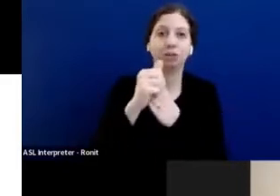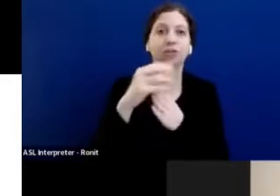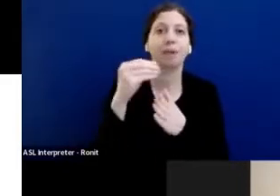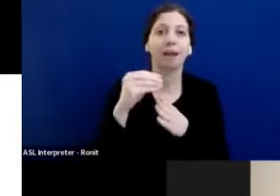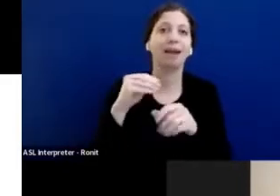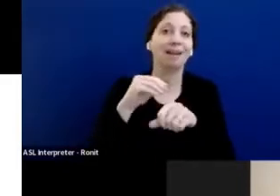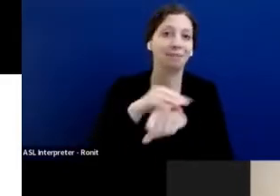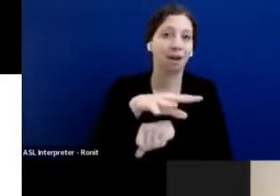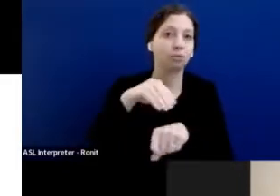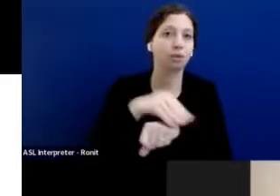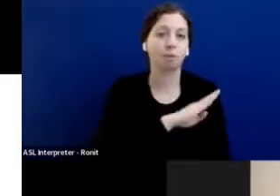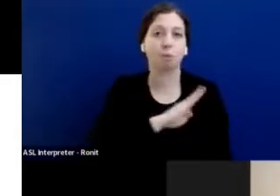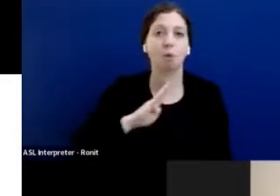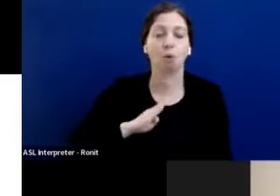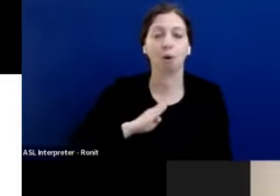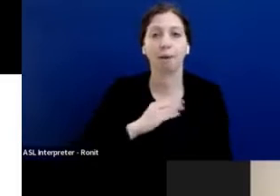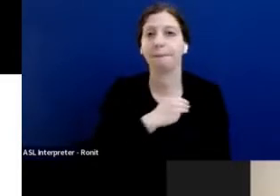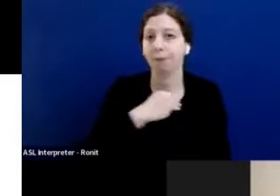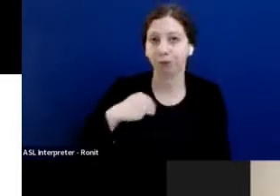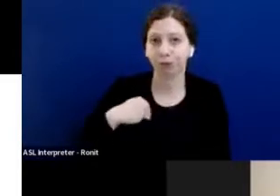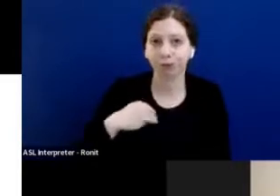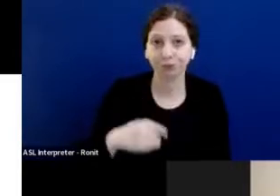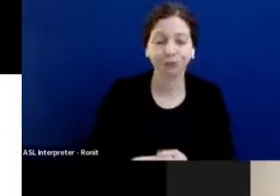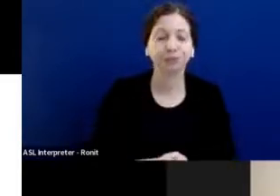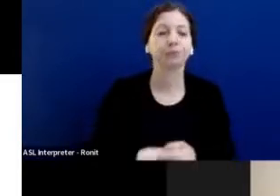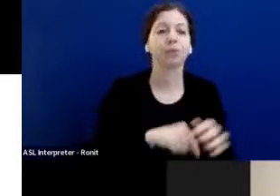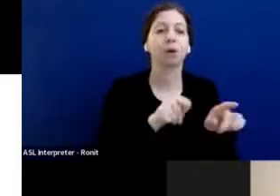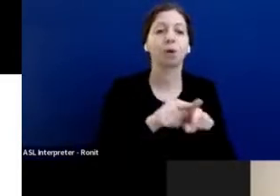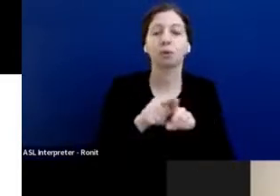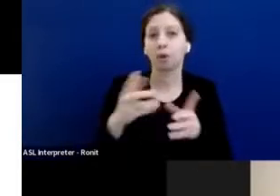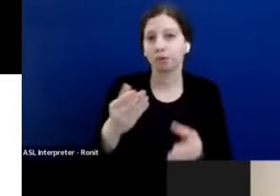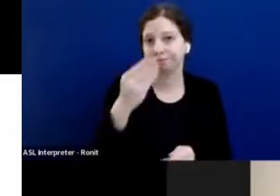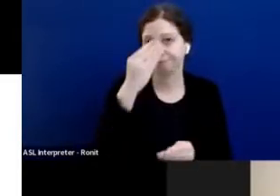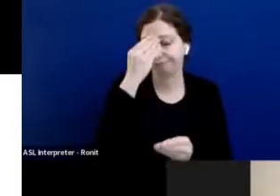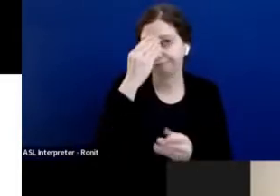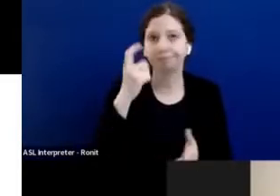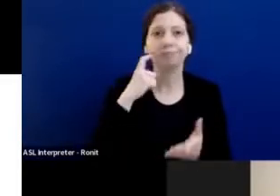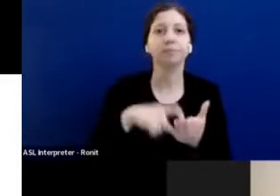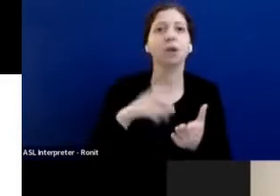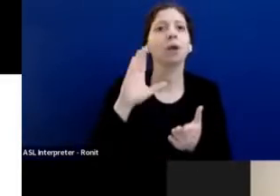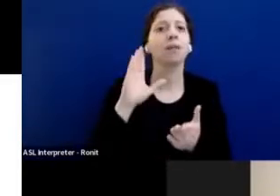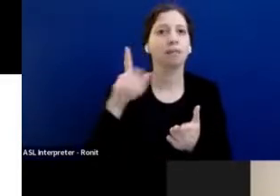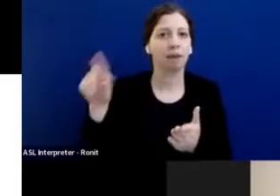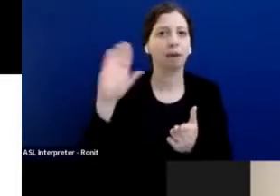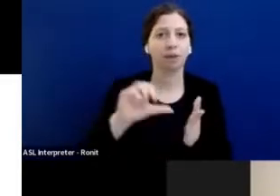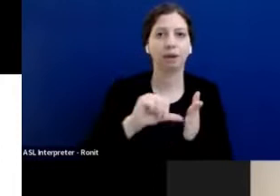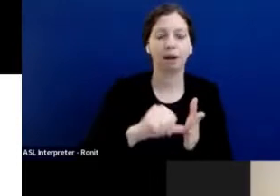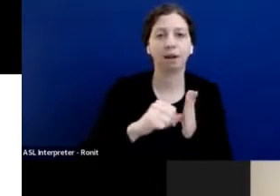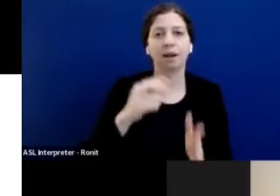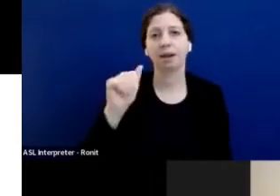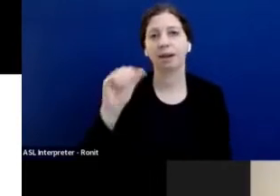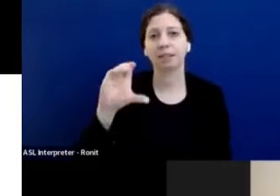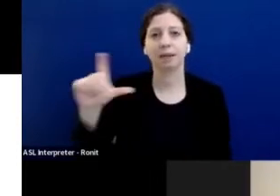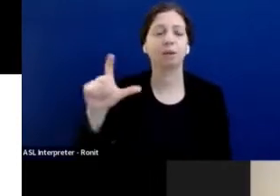Advisory Board members. Also, just want to acknowledge that they're going to highlight ACO programs